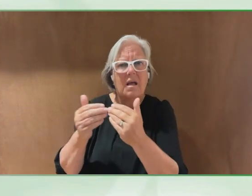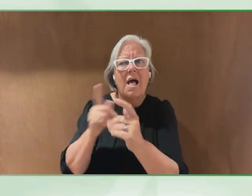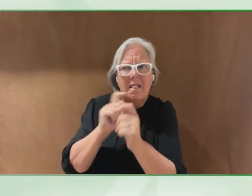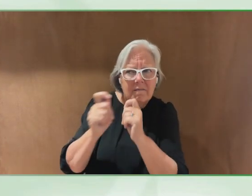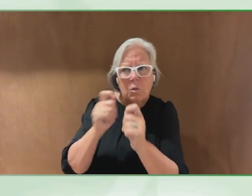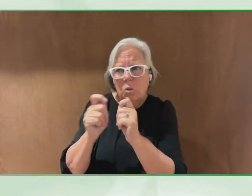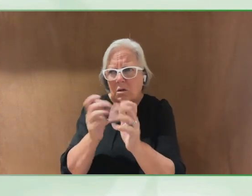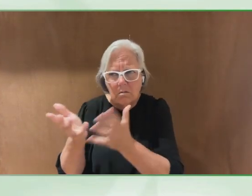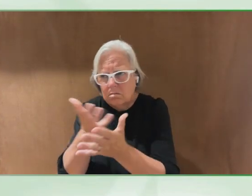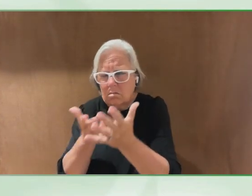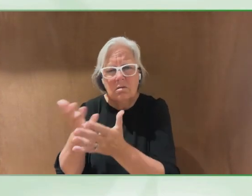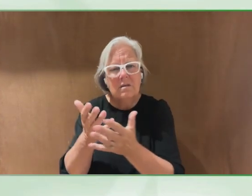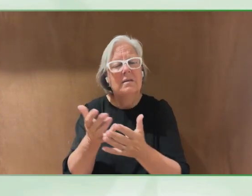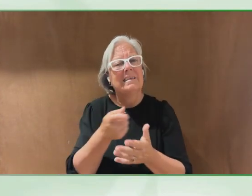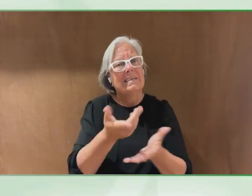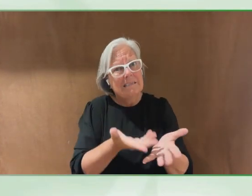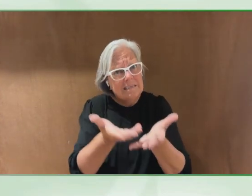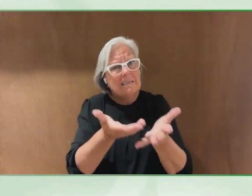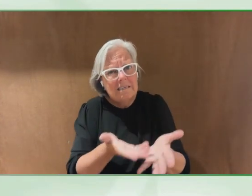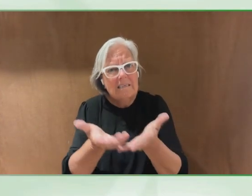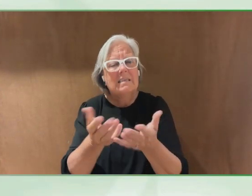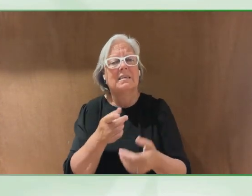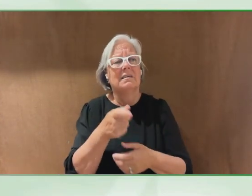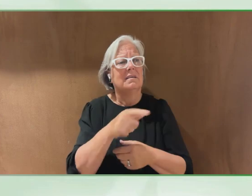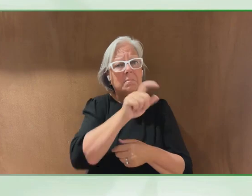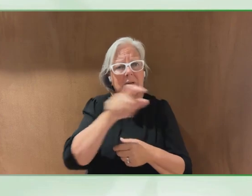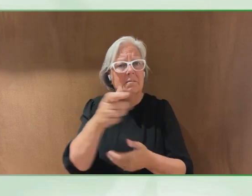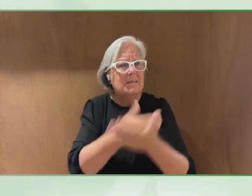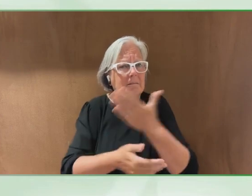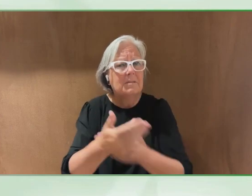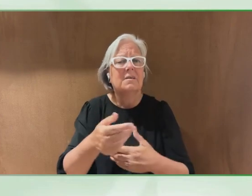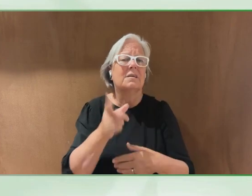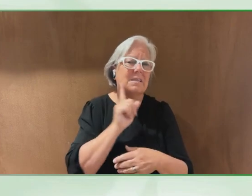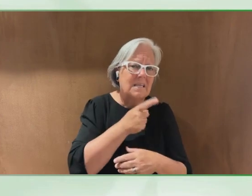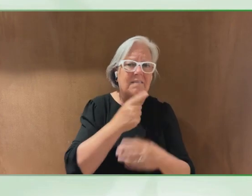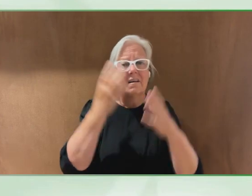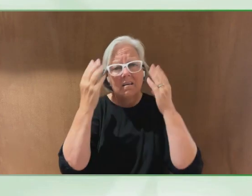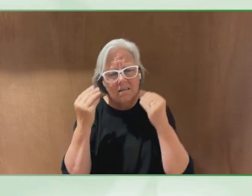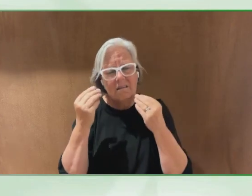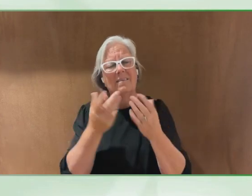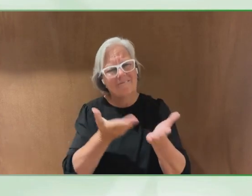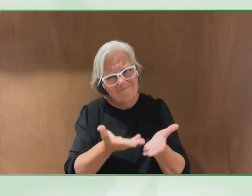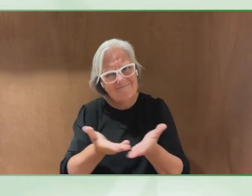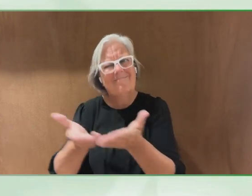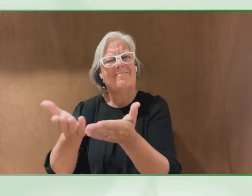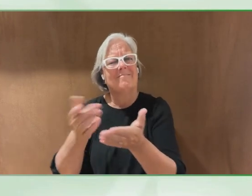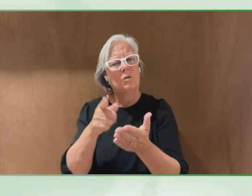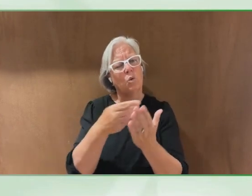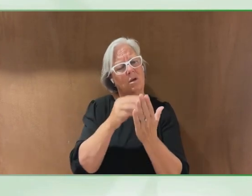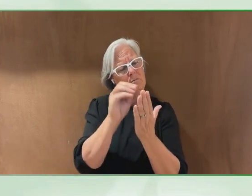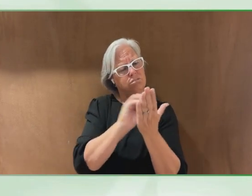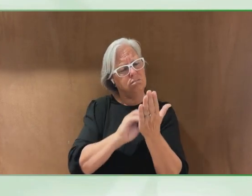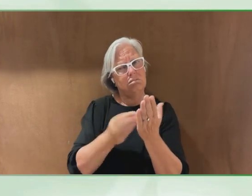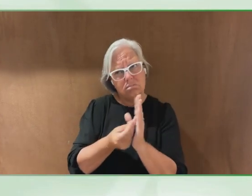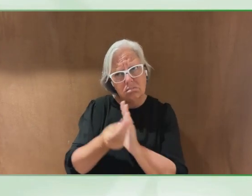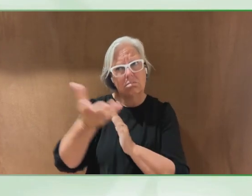to apply, encouraging deaf and hard of hearing, well, of course, people with disabilities to apply, and actually just try to go through that process. It